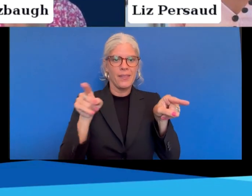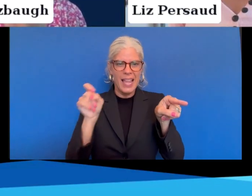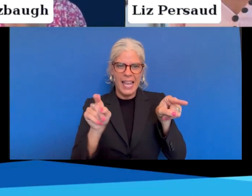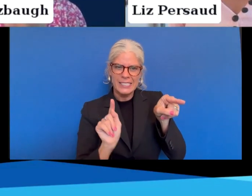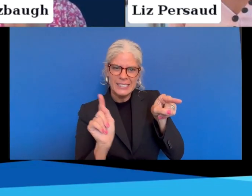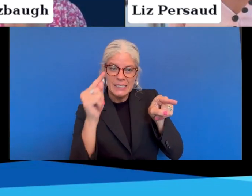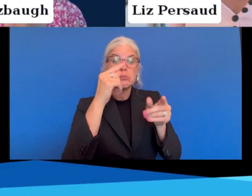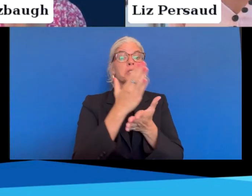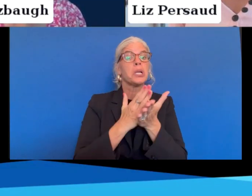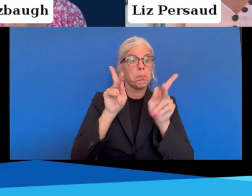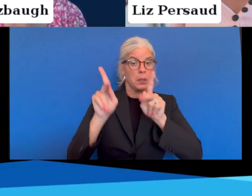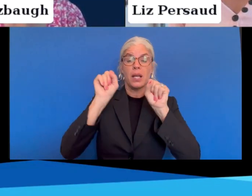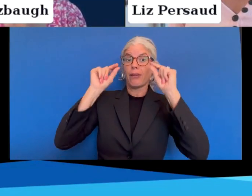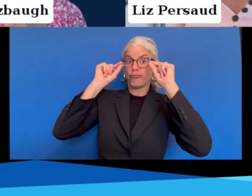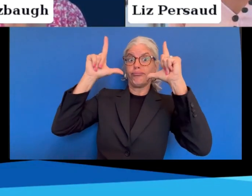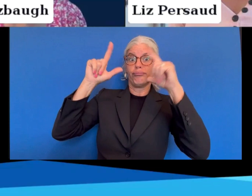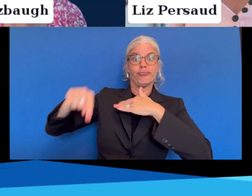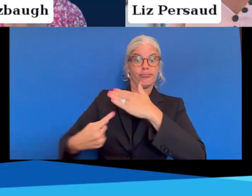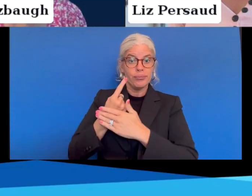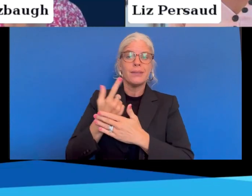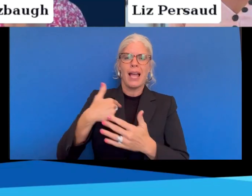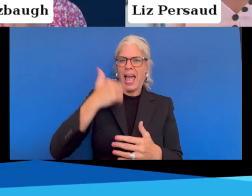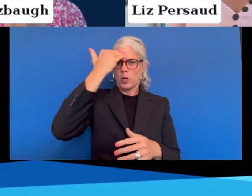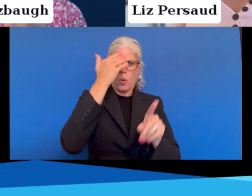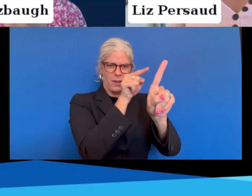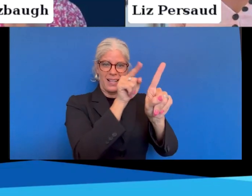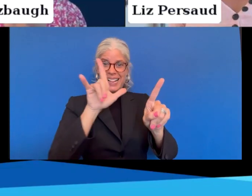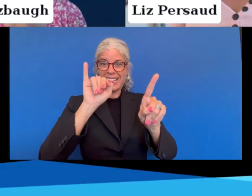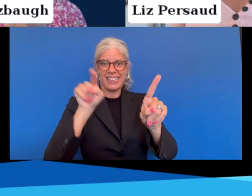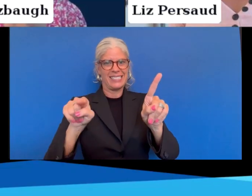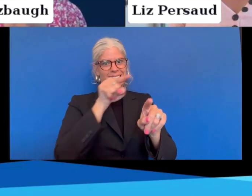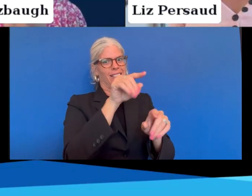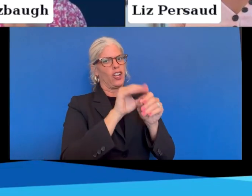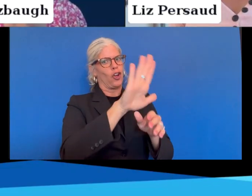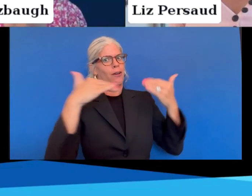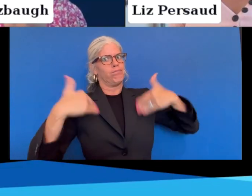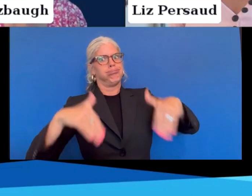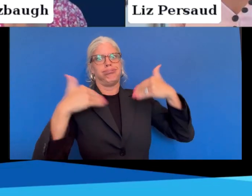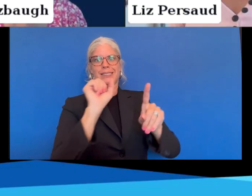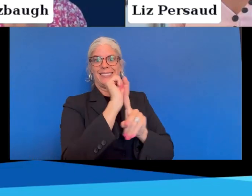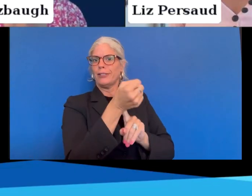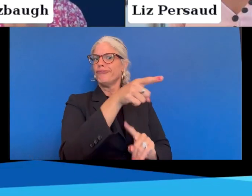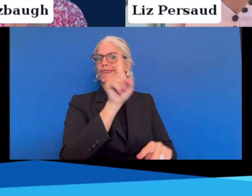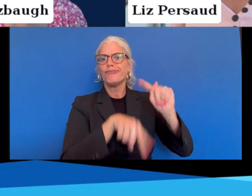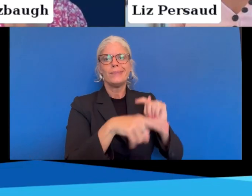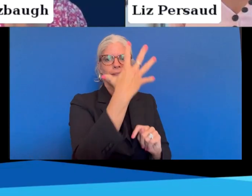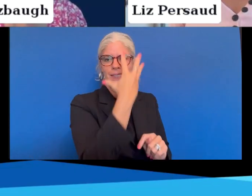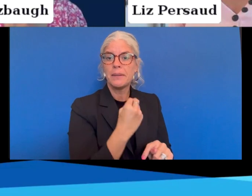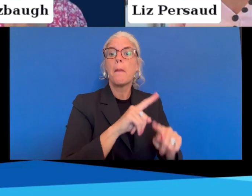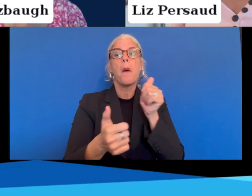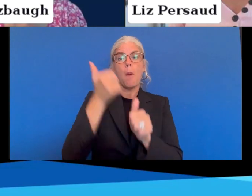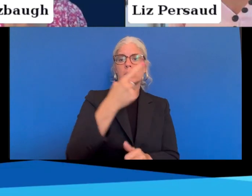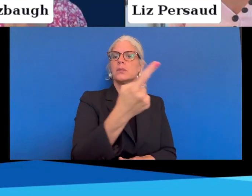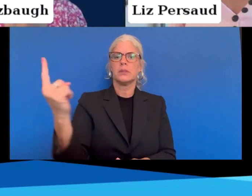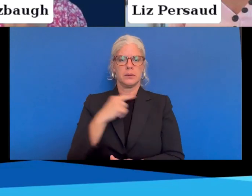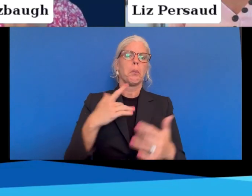spots and often doing samples. For someone who can receive sedation, they get conscious sedation. I know in